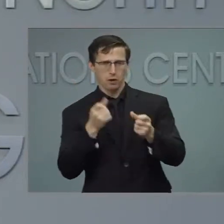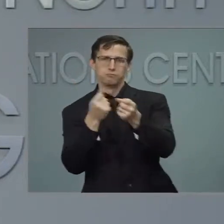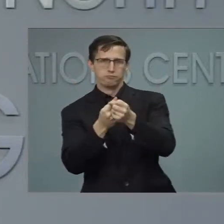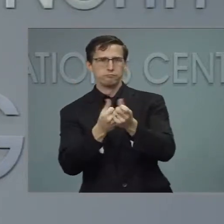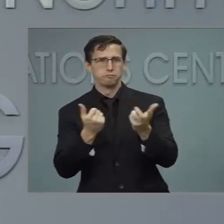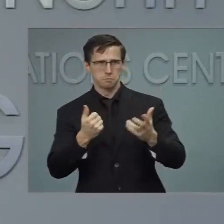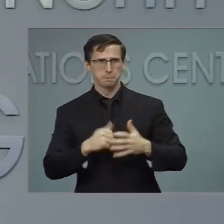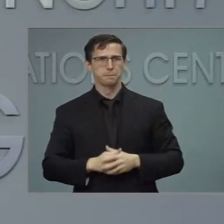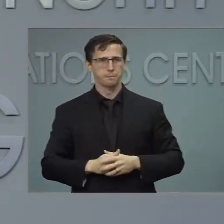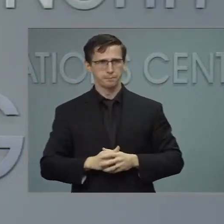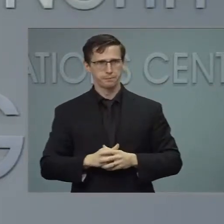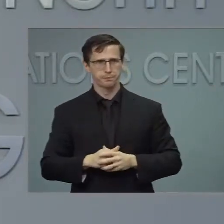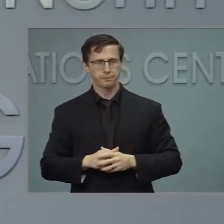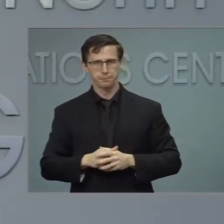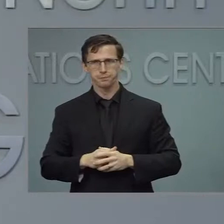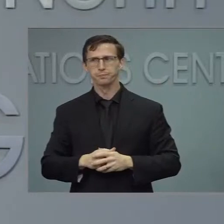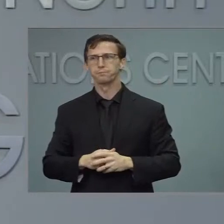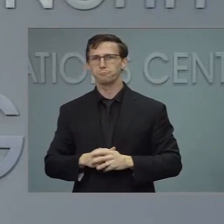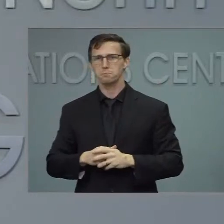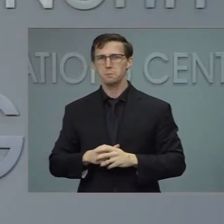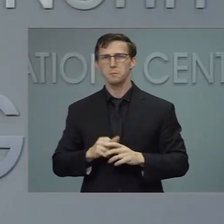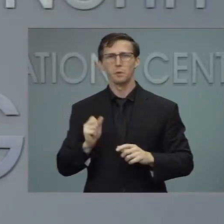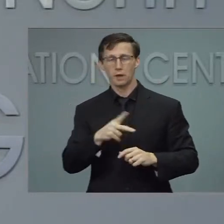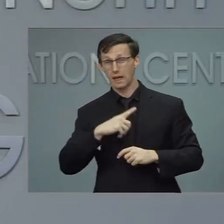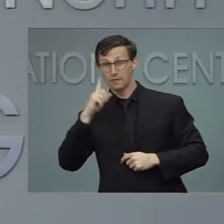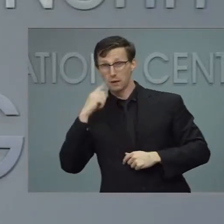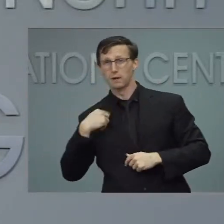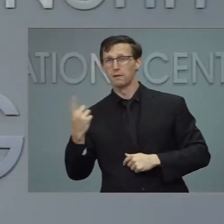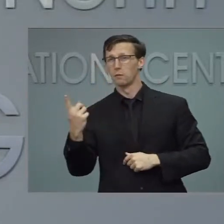Got somebody on the line? Okay.